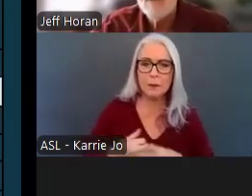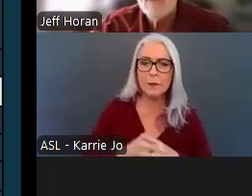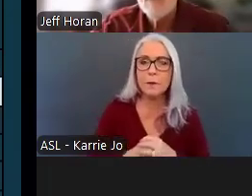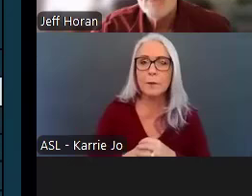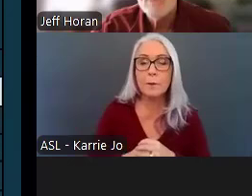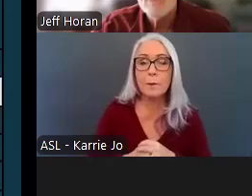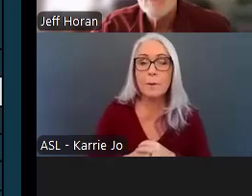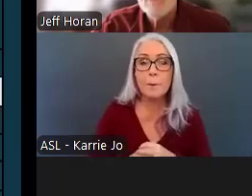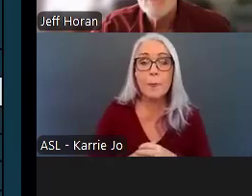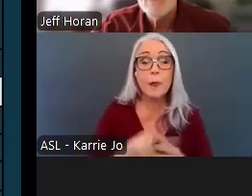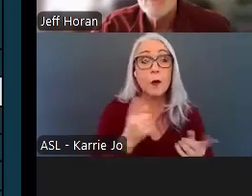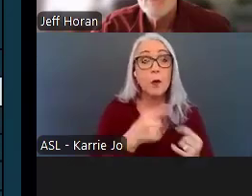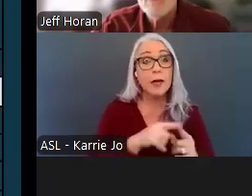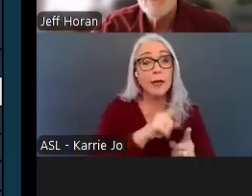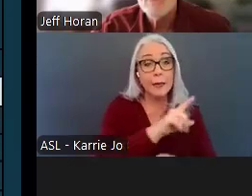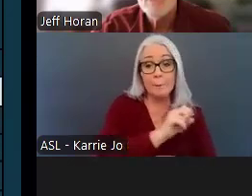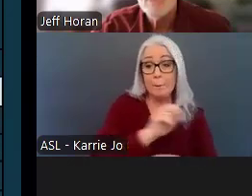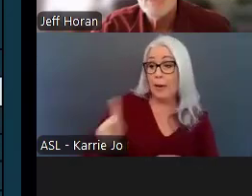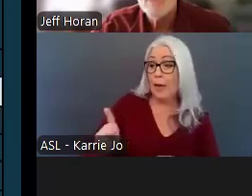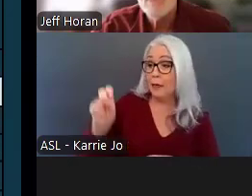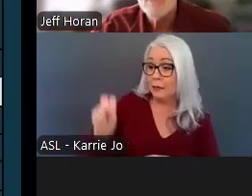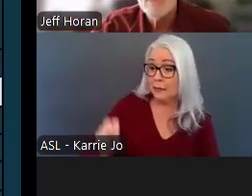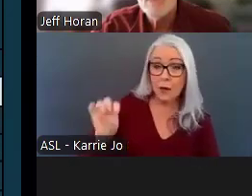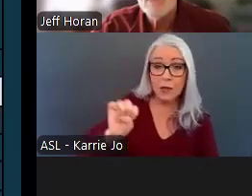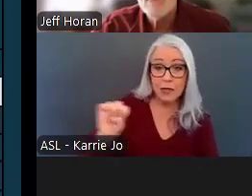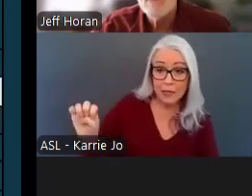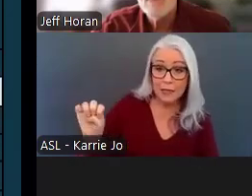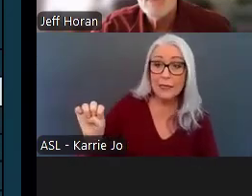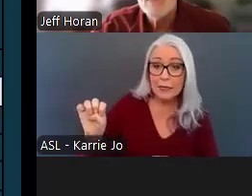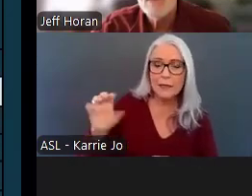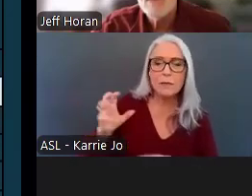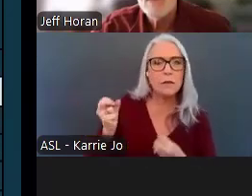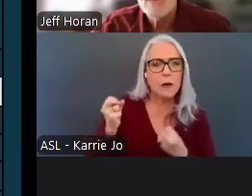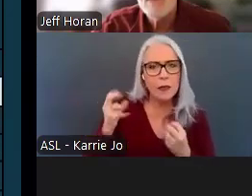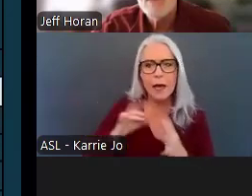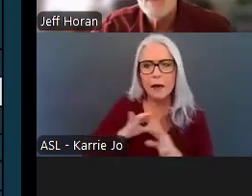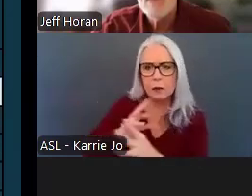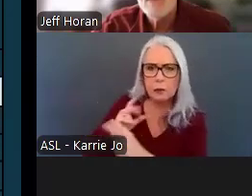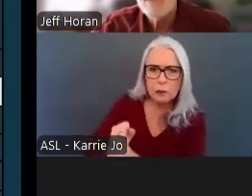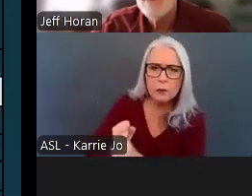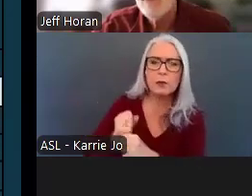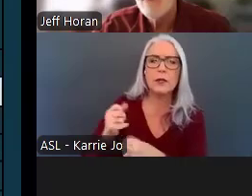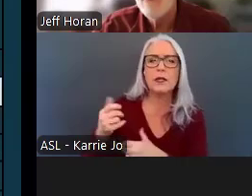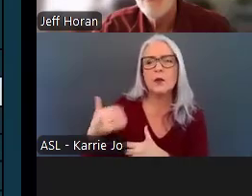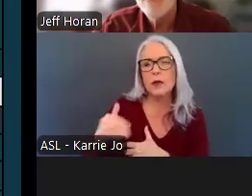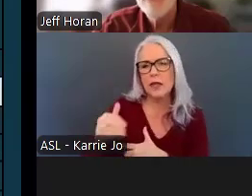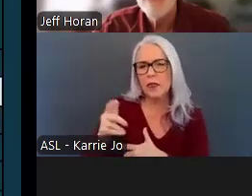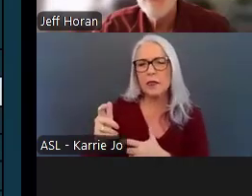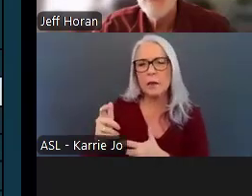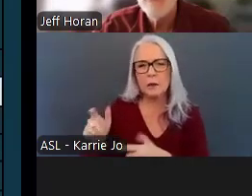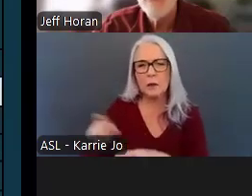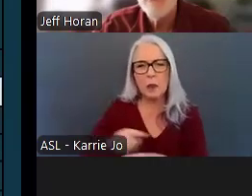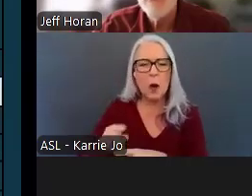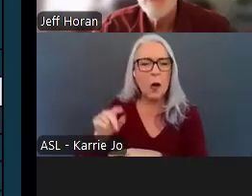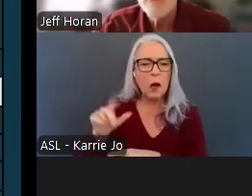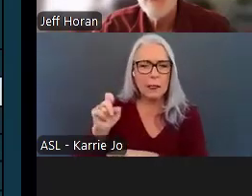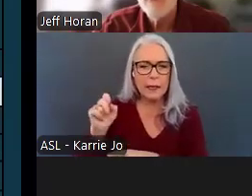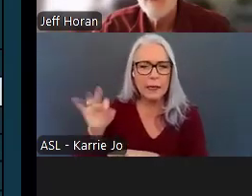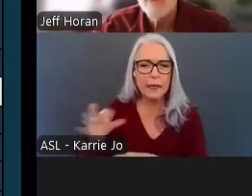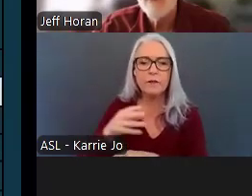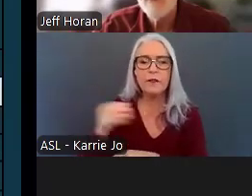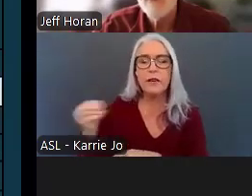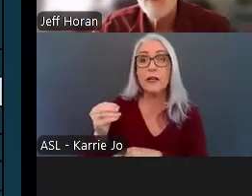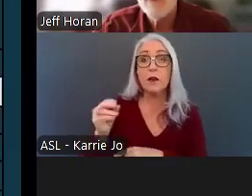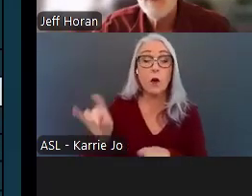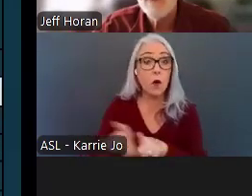came back to the Southeast, got involved with a lot of longleaf issues, but also with forested wetlands, and I'm going to